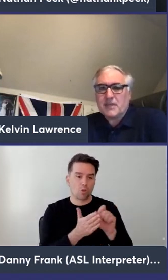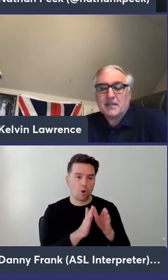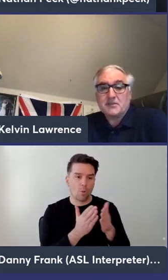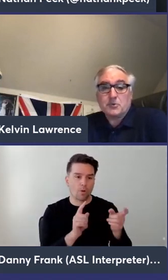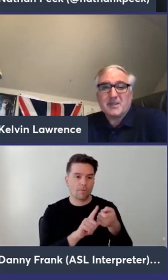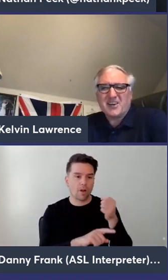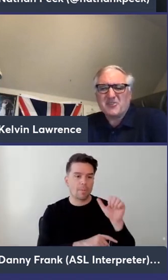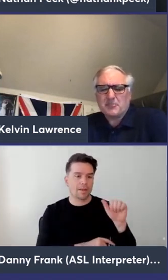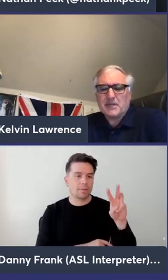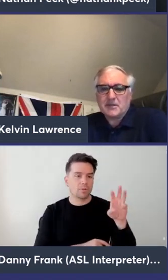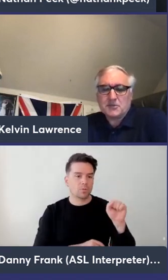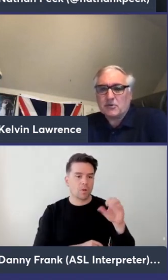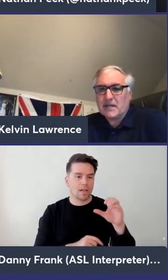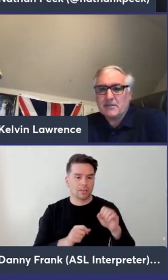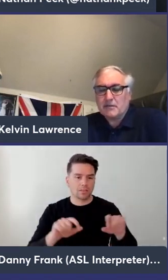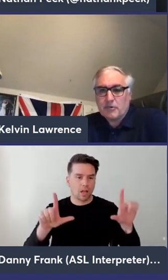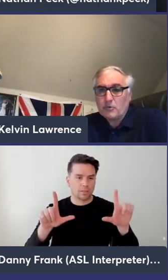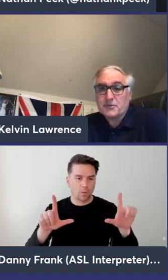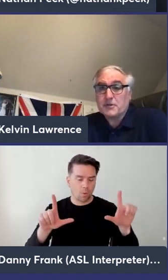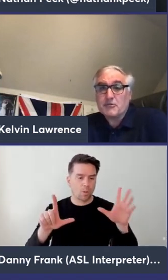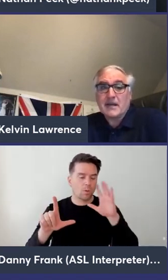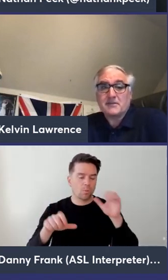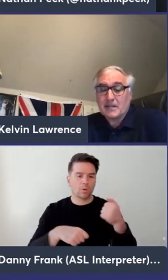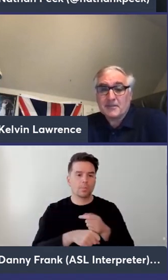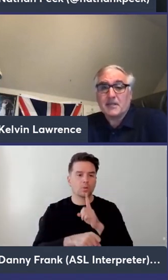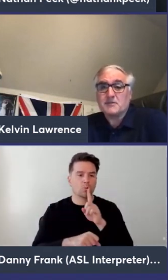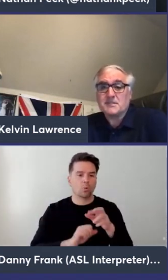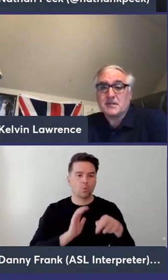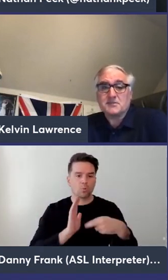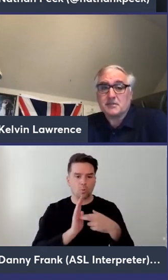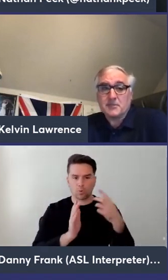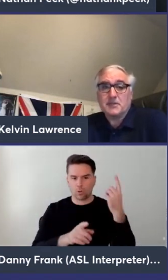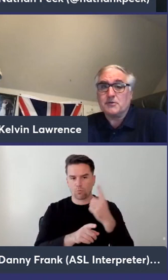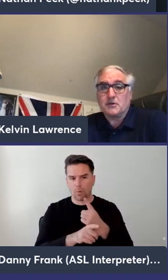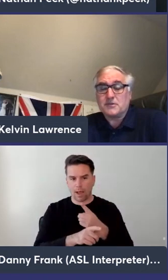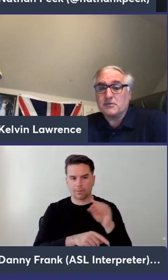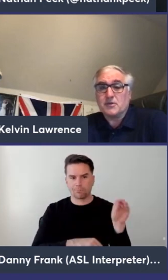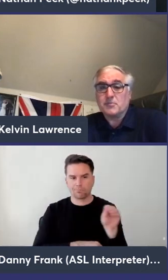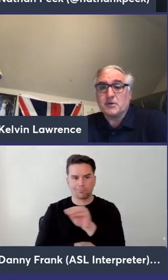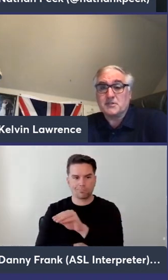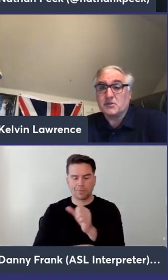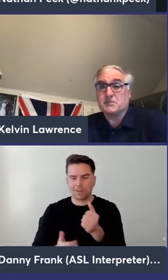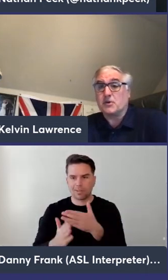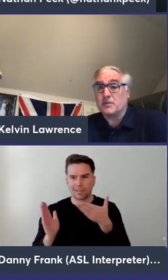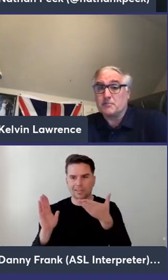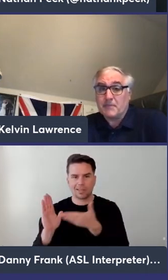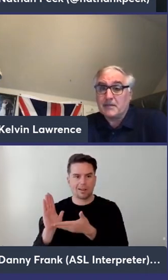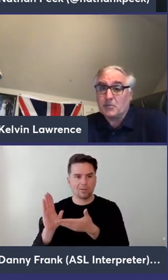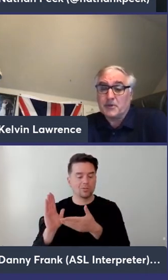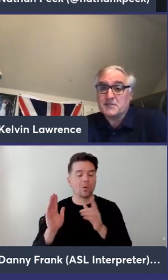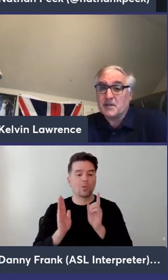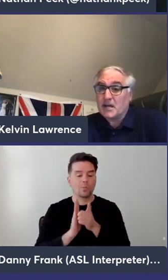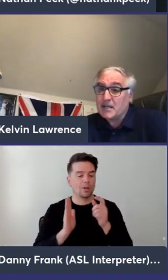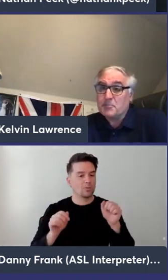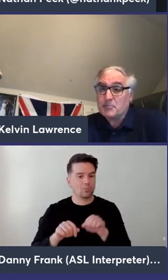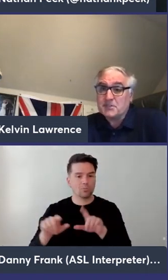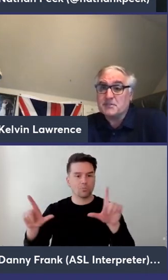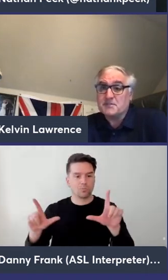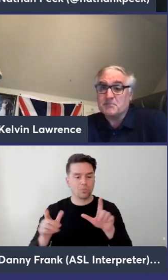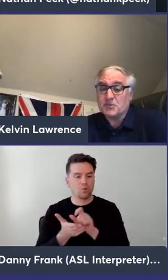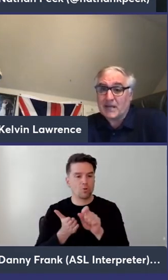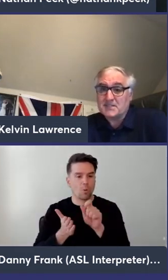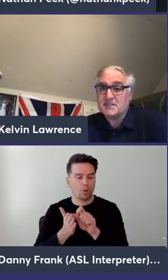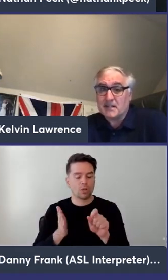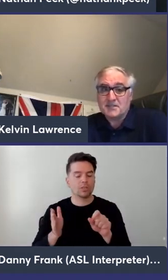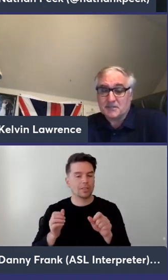will take into account making sure the roles are correct and everything else is there. So the minute you go to your notebook, as long as you've got the AWS IAM